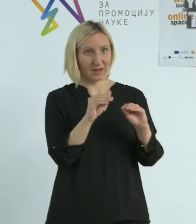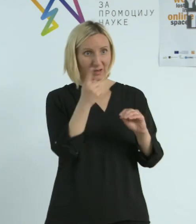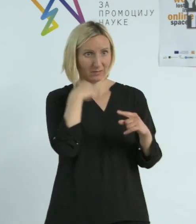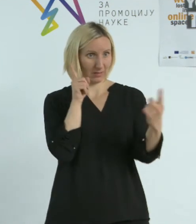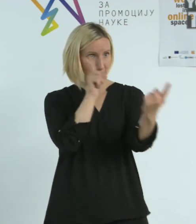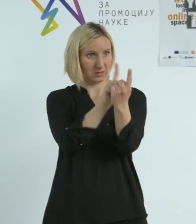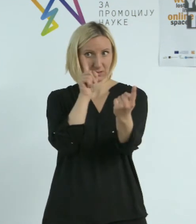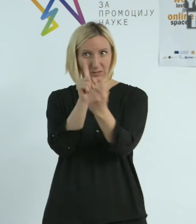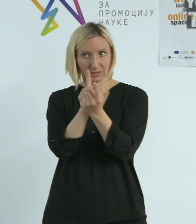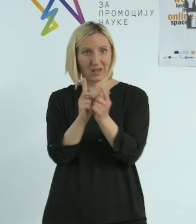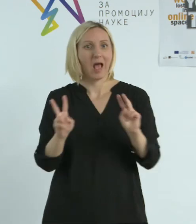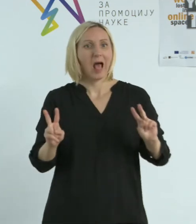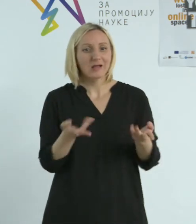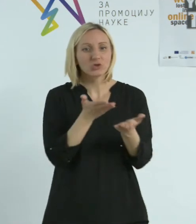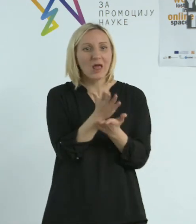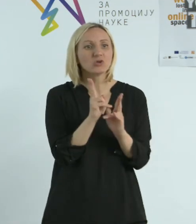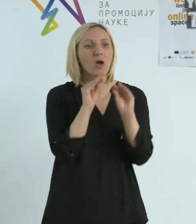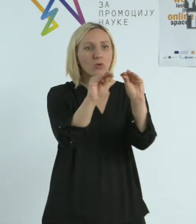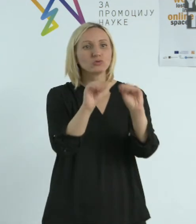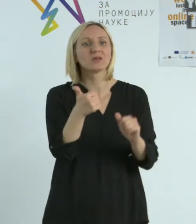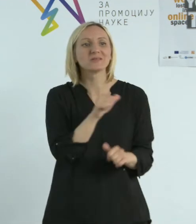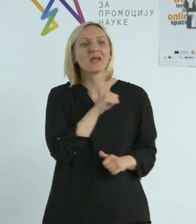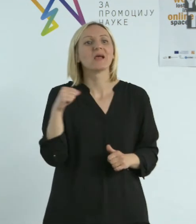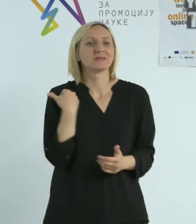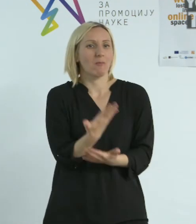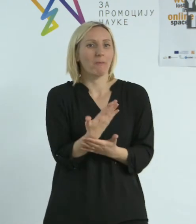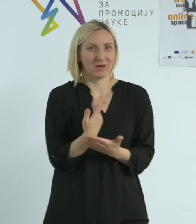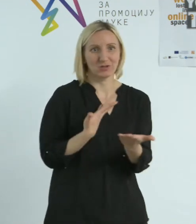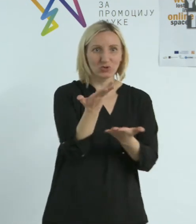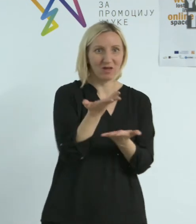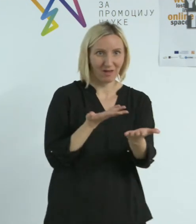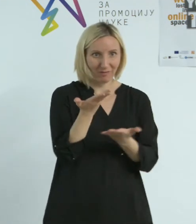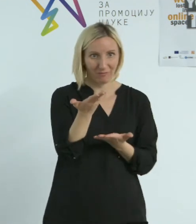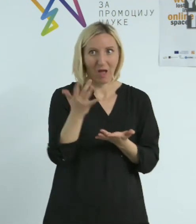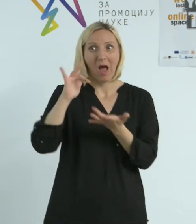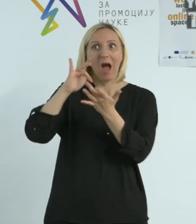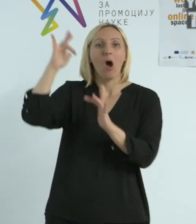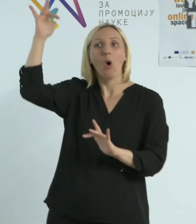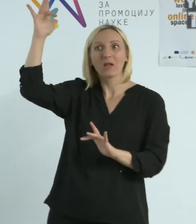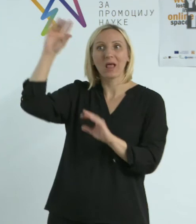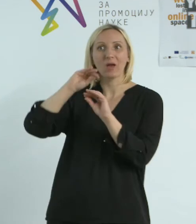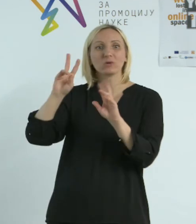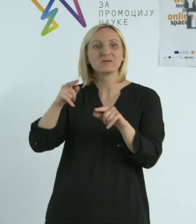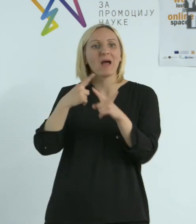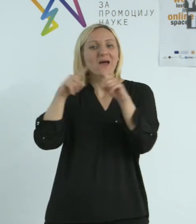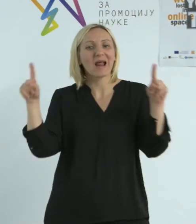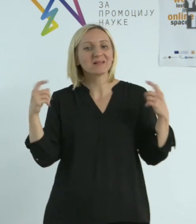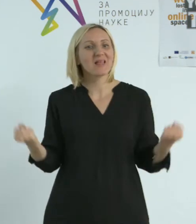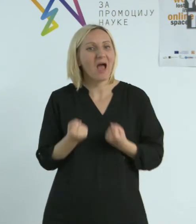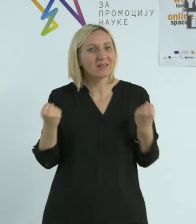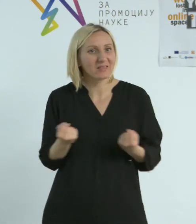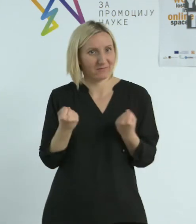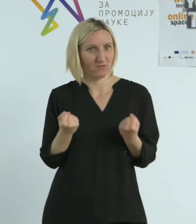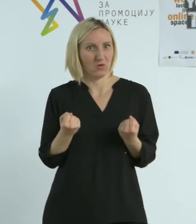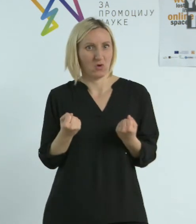easiest way is just to talk. But when you have online course, you already have different activities,